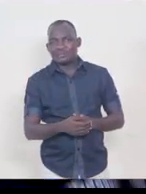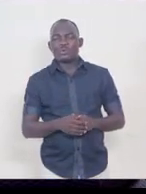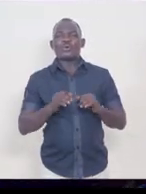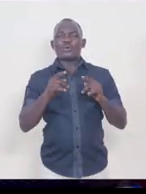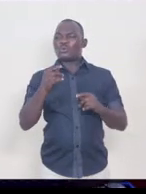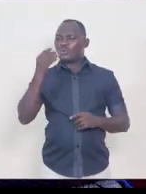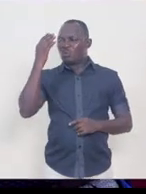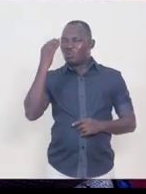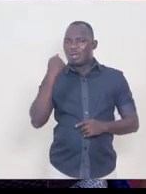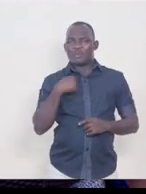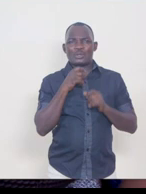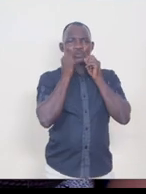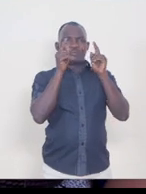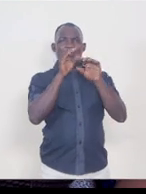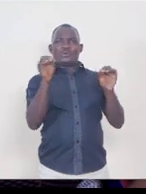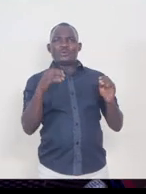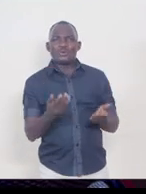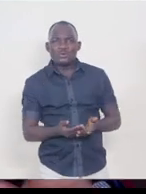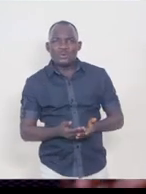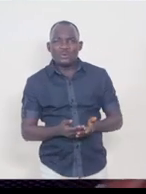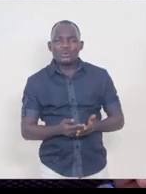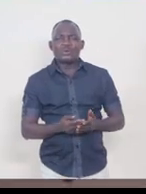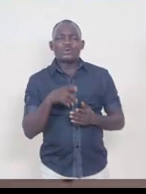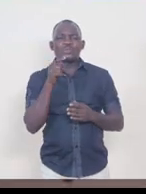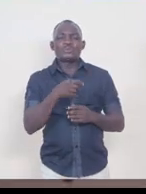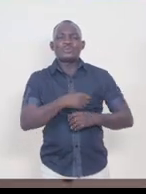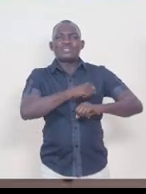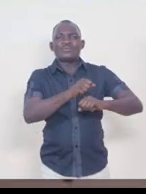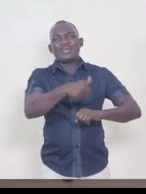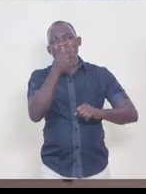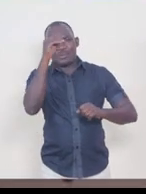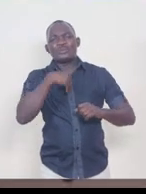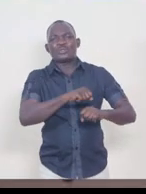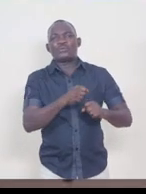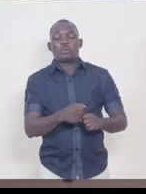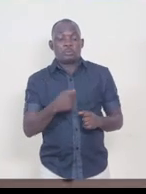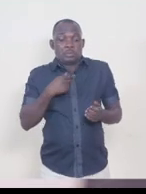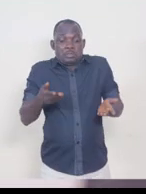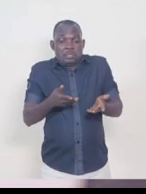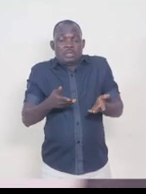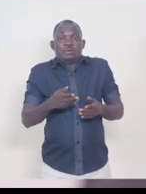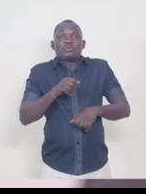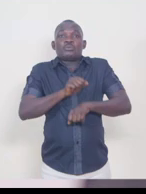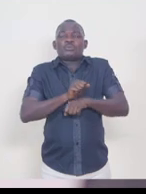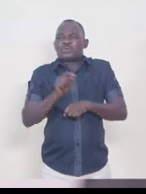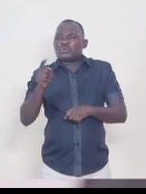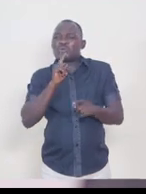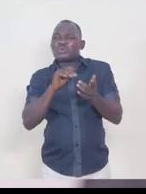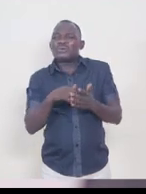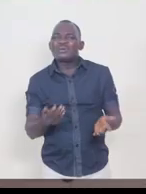Why am I not surprised they hired you to defend them? I am here to do my job and you are here talking